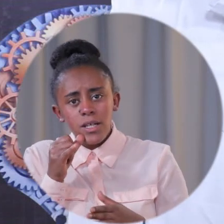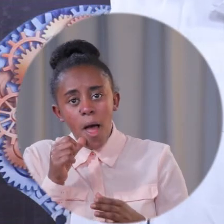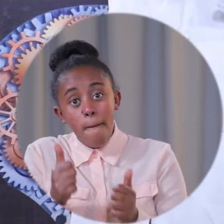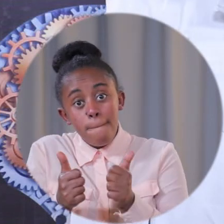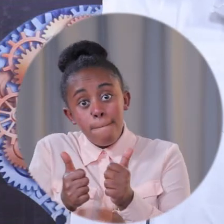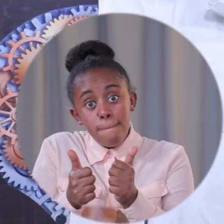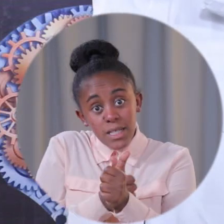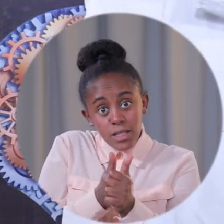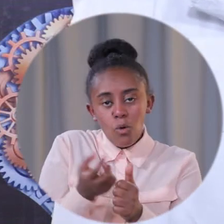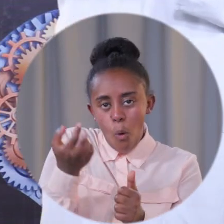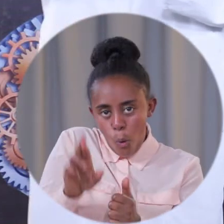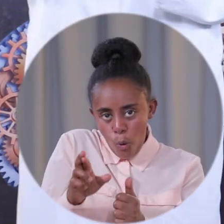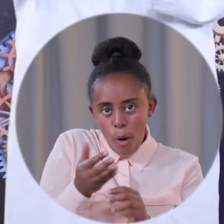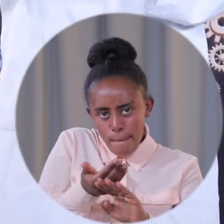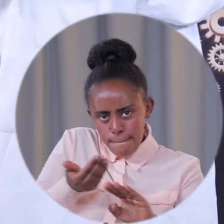the before